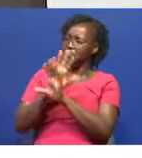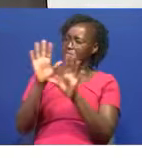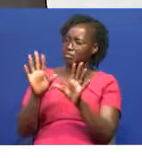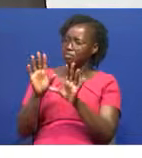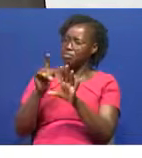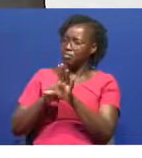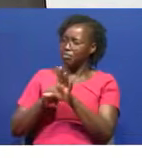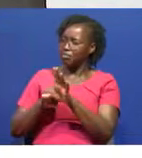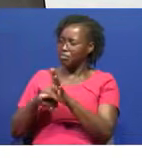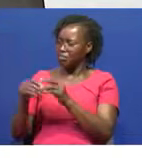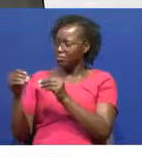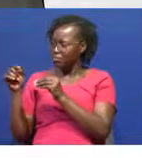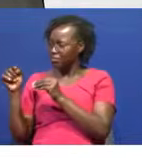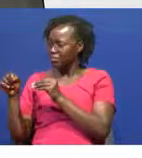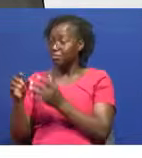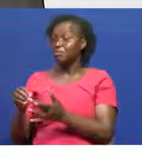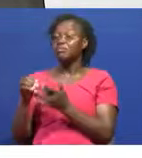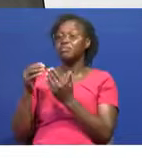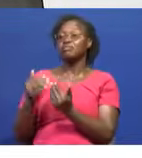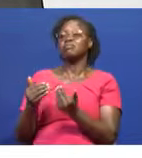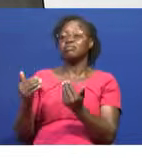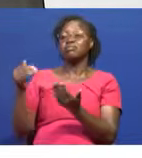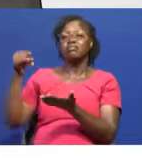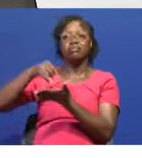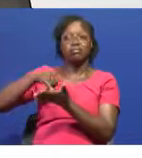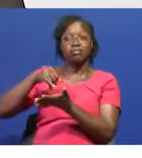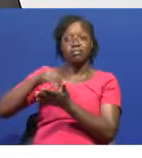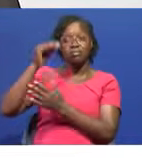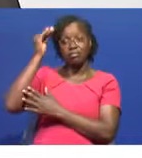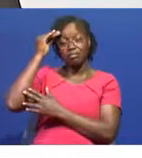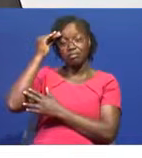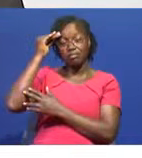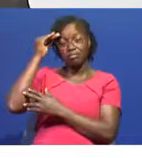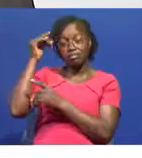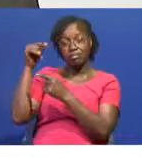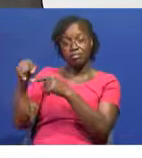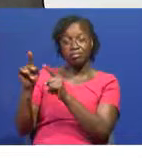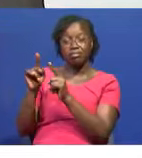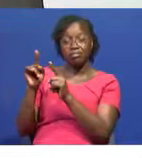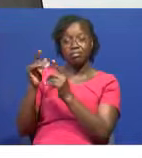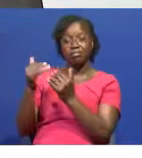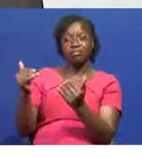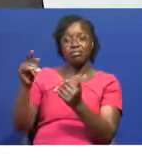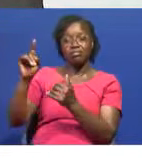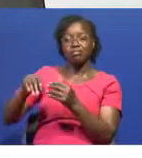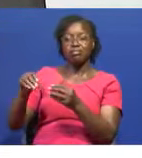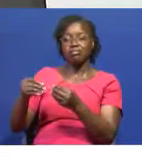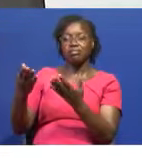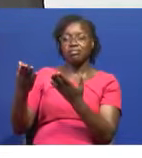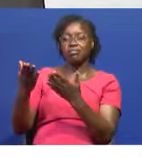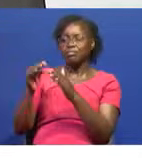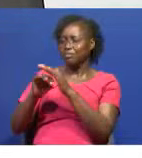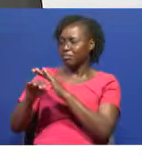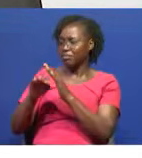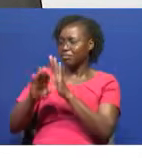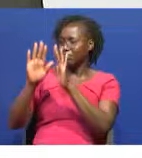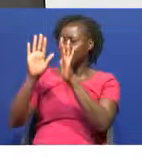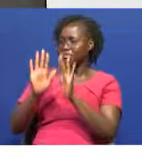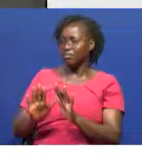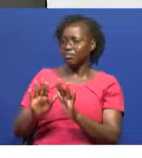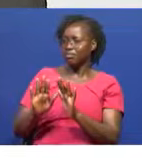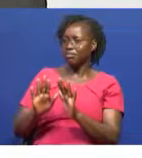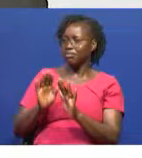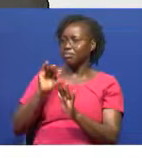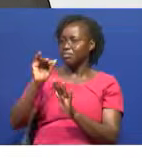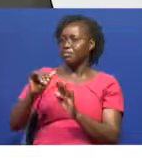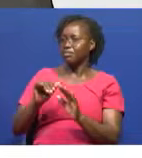going towards this one, and especially for children, including the education themselves, so that the children must be given access to this important access, so that they